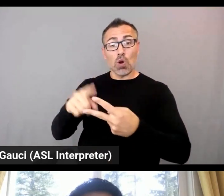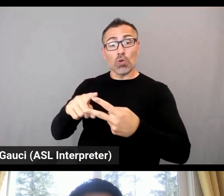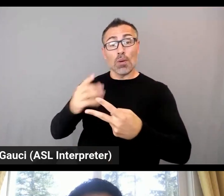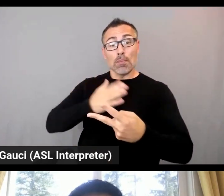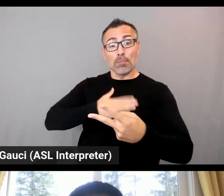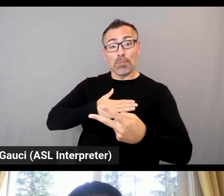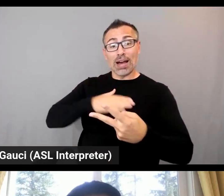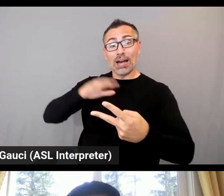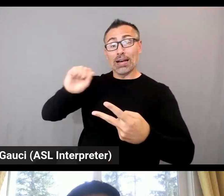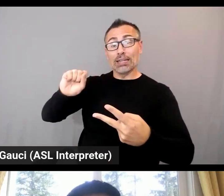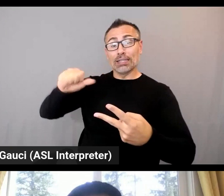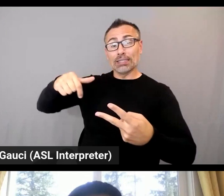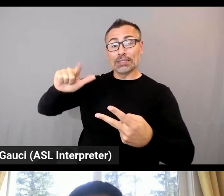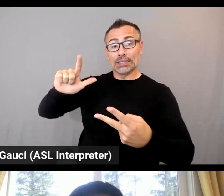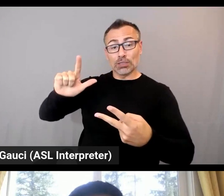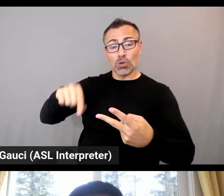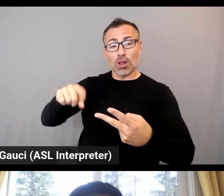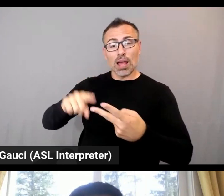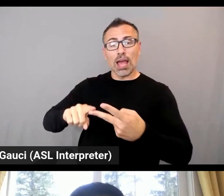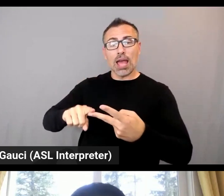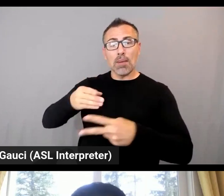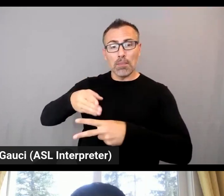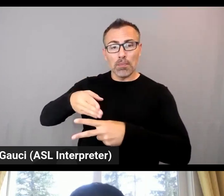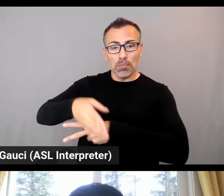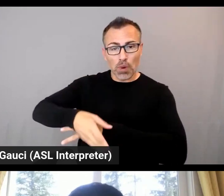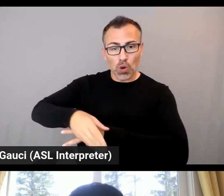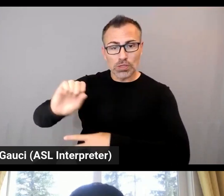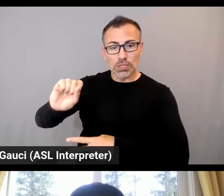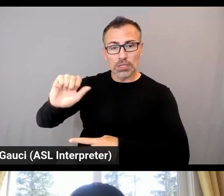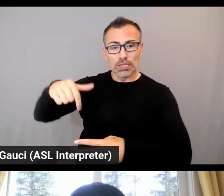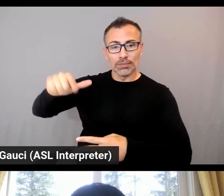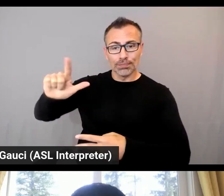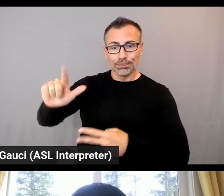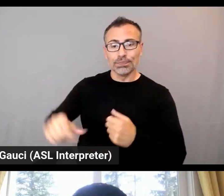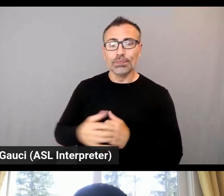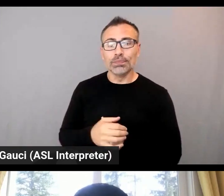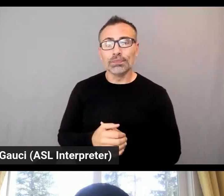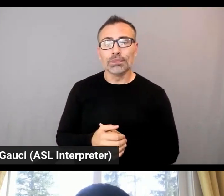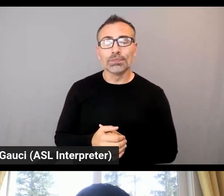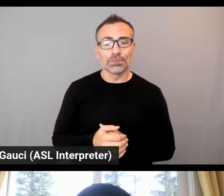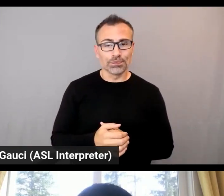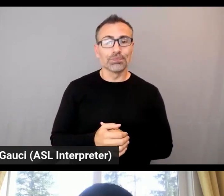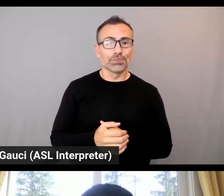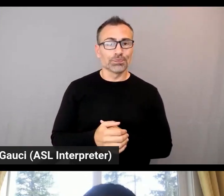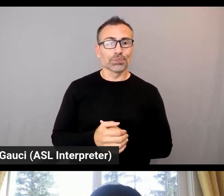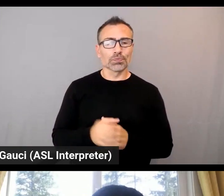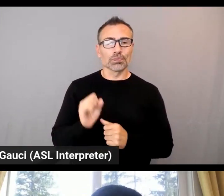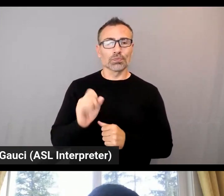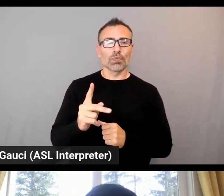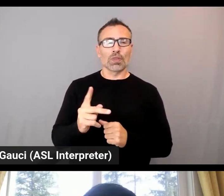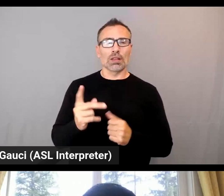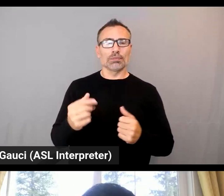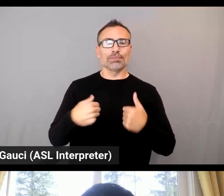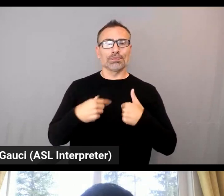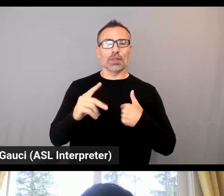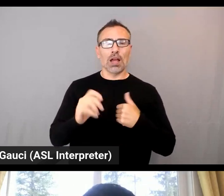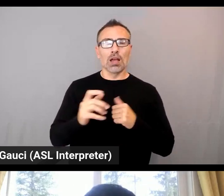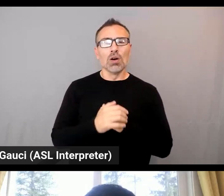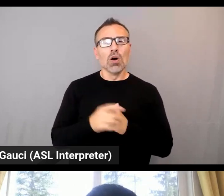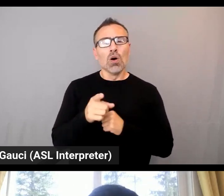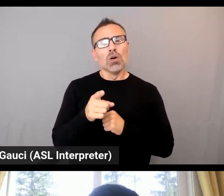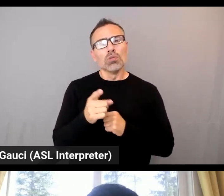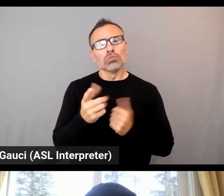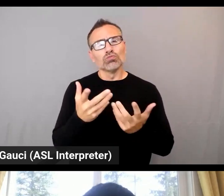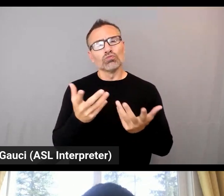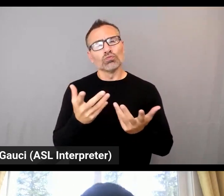with PostgreSQL compatibility. Okay. Now, what would you say was the opportunity that the 2 teams